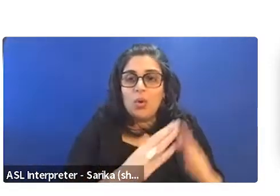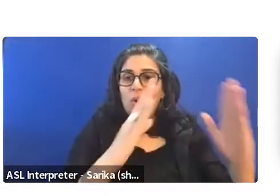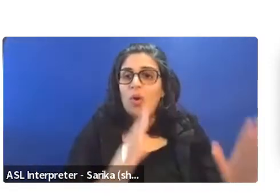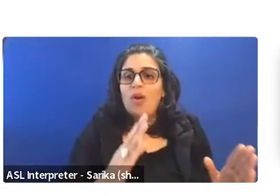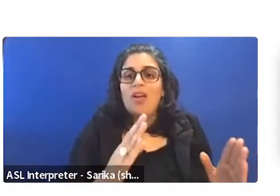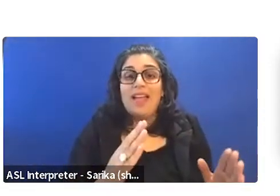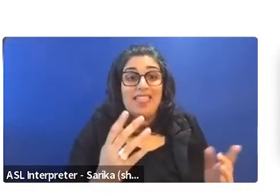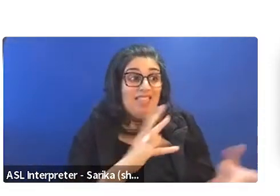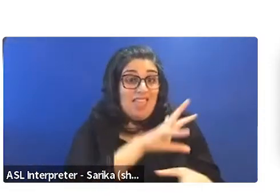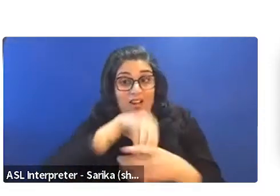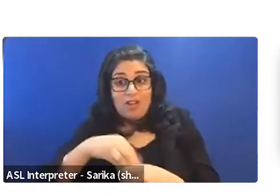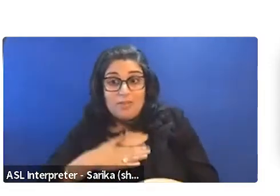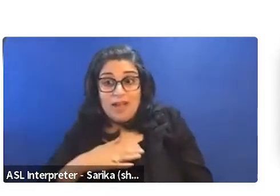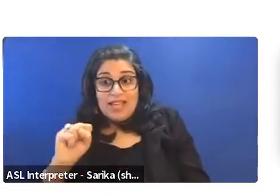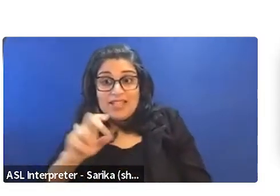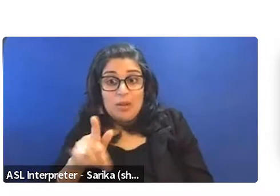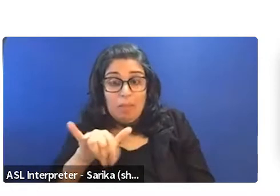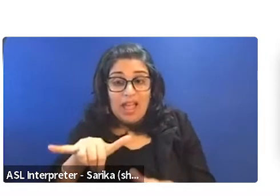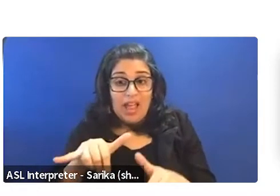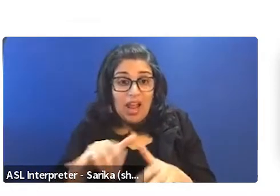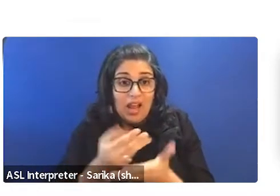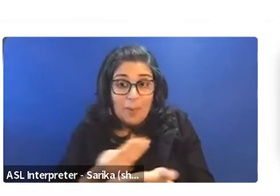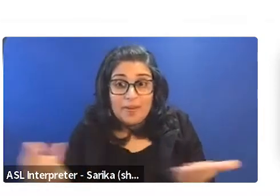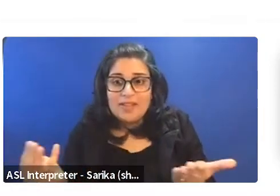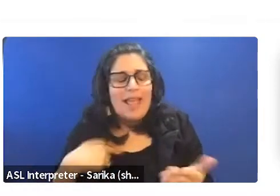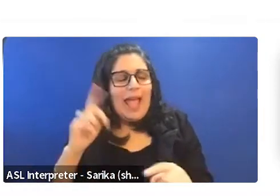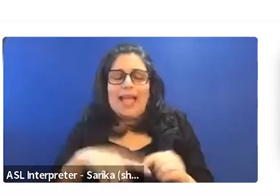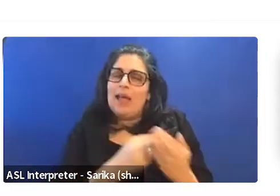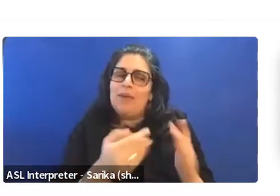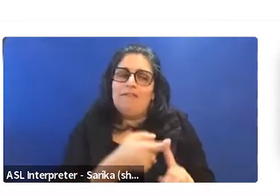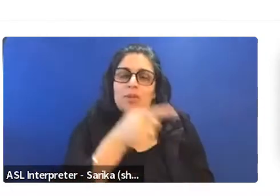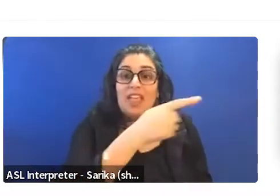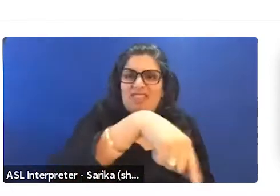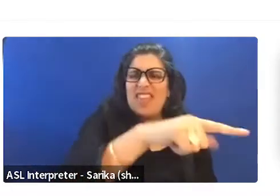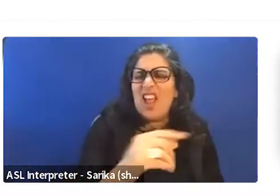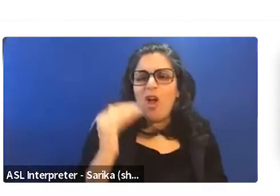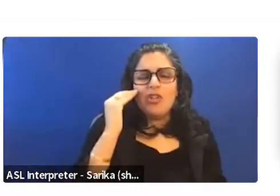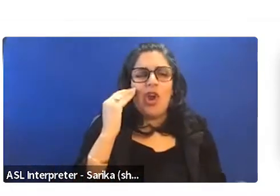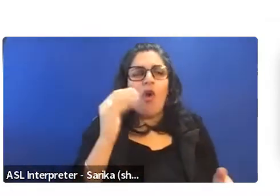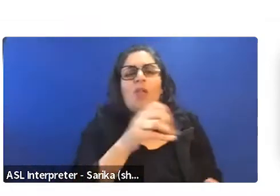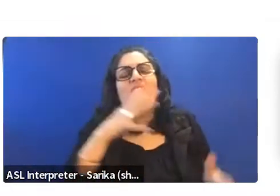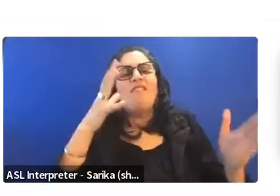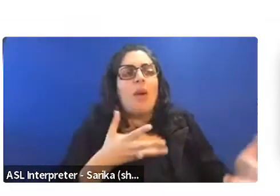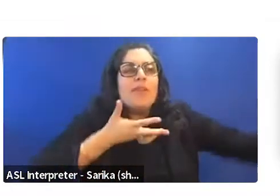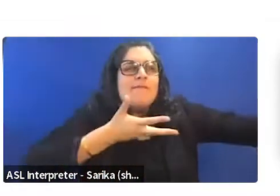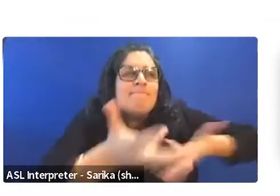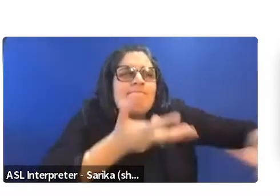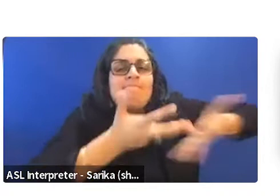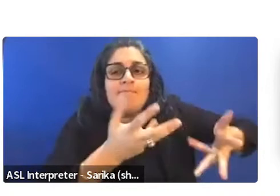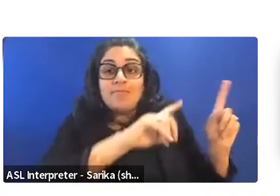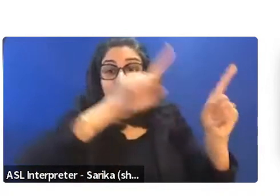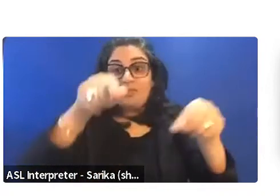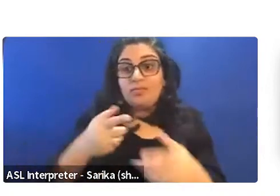you. And this would force the slaughterhouses, who have people on the ground, who know the farmers and the dynamics, to go to the people there and